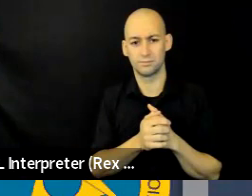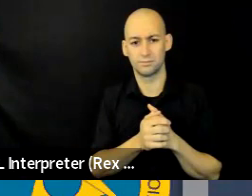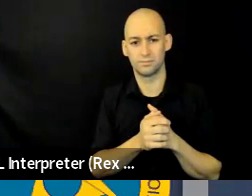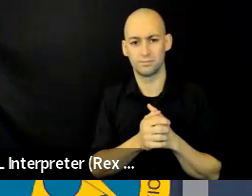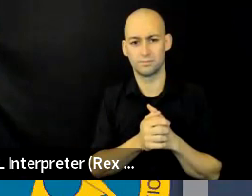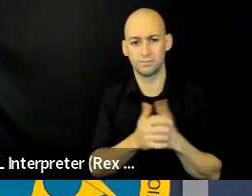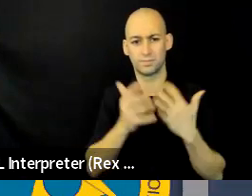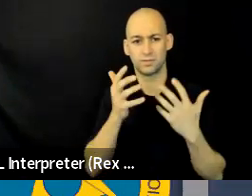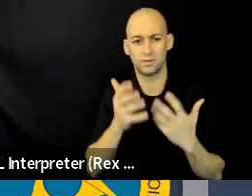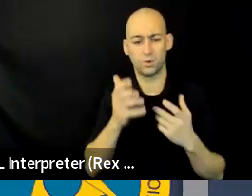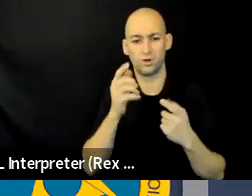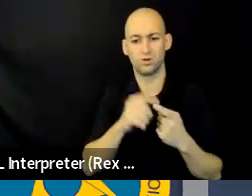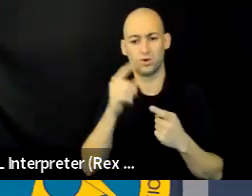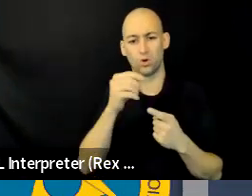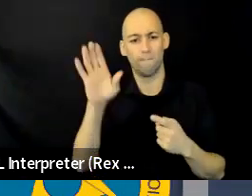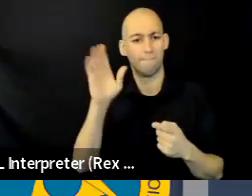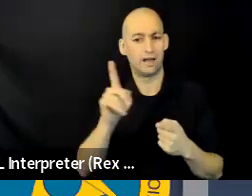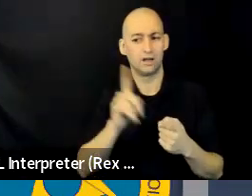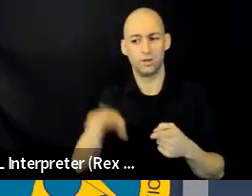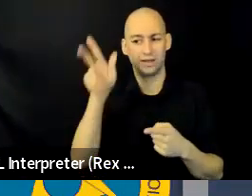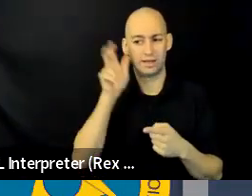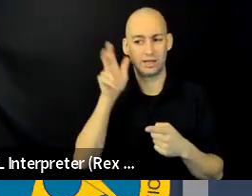We want to go back and hear a little bit on.